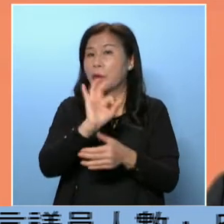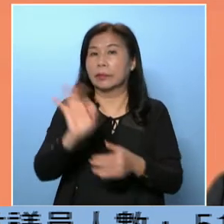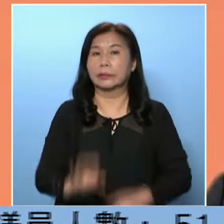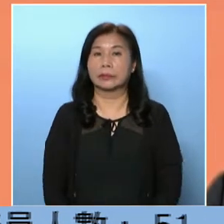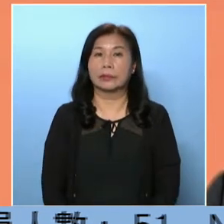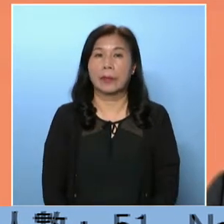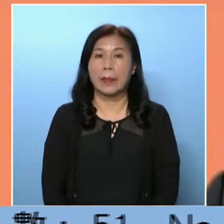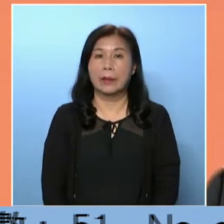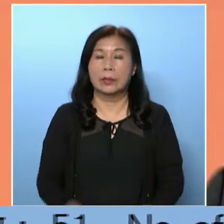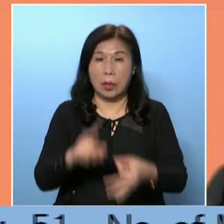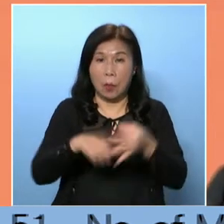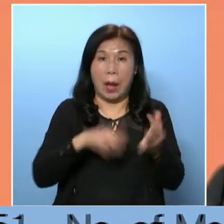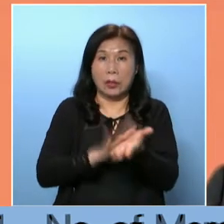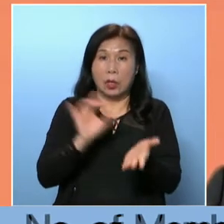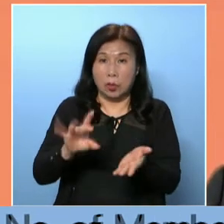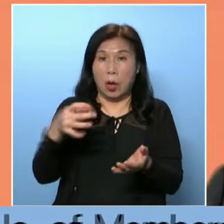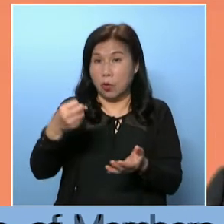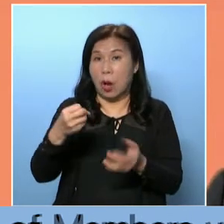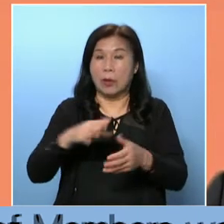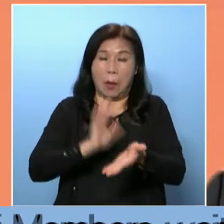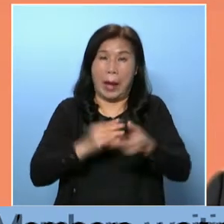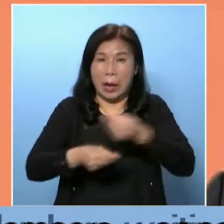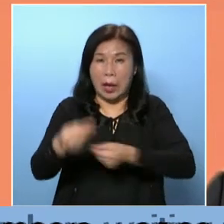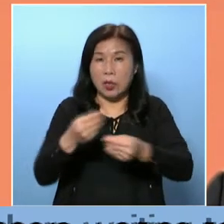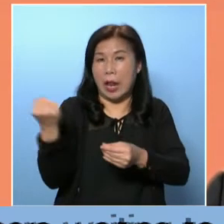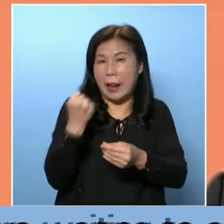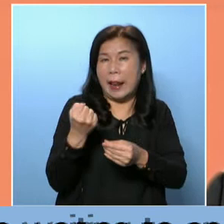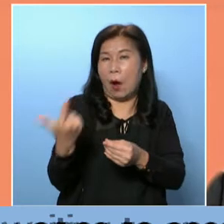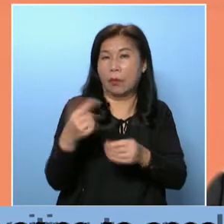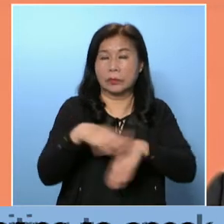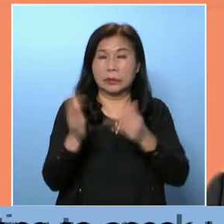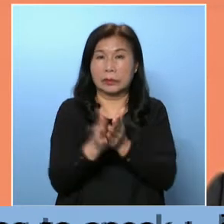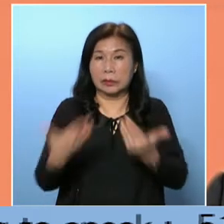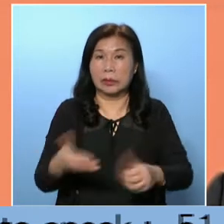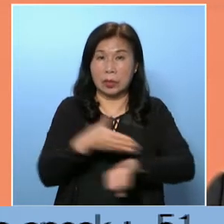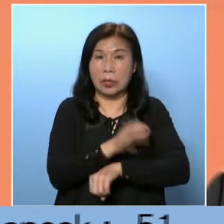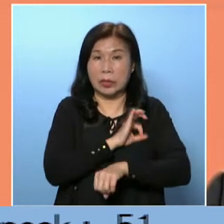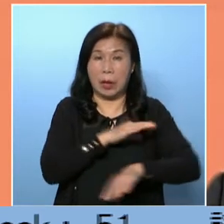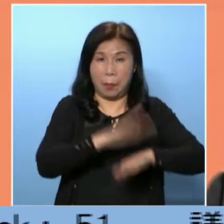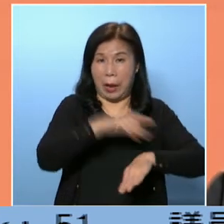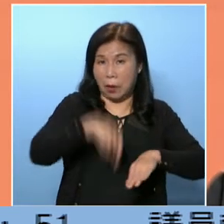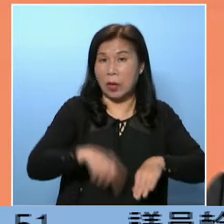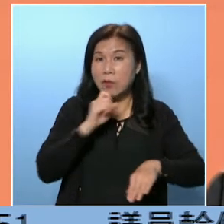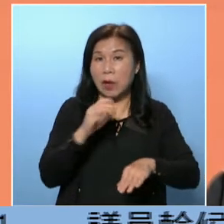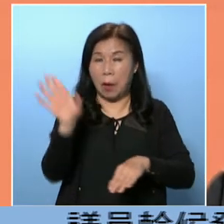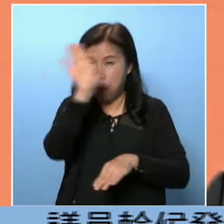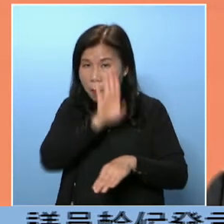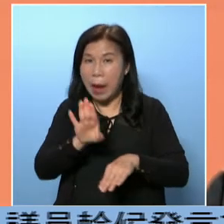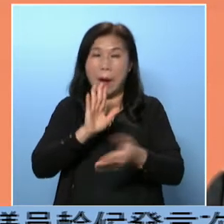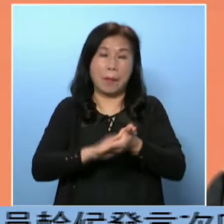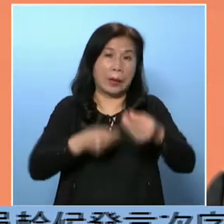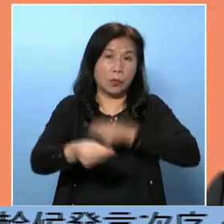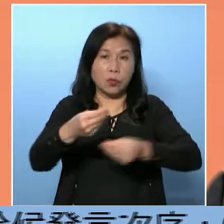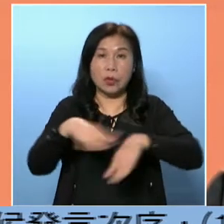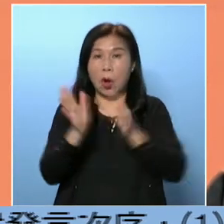the support from the government. Besides, the transmissibility of Omicron is very